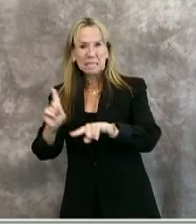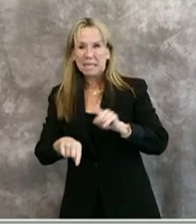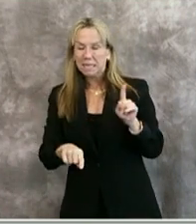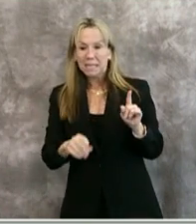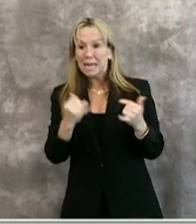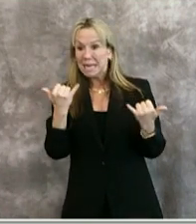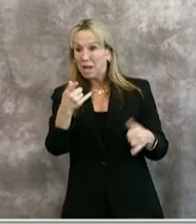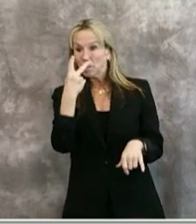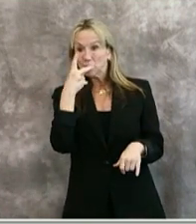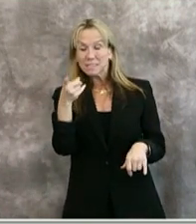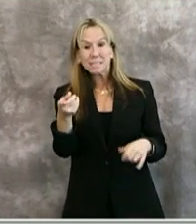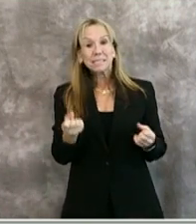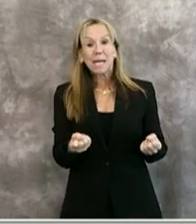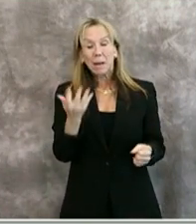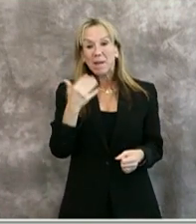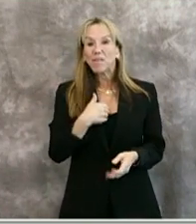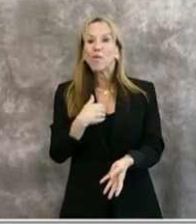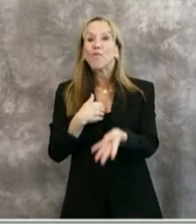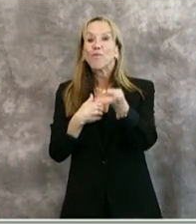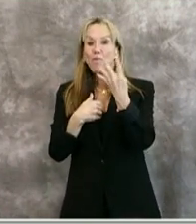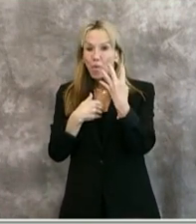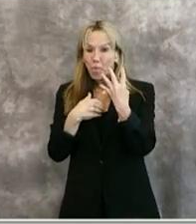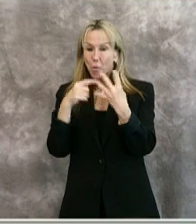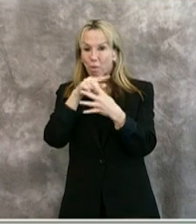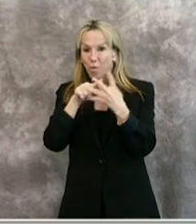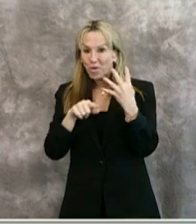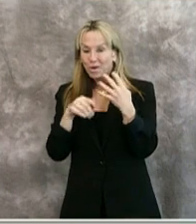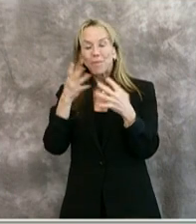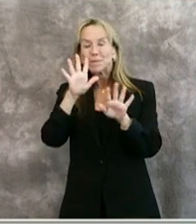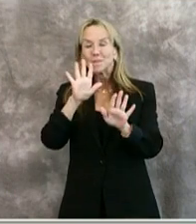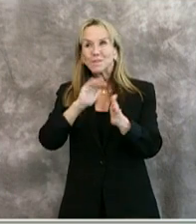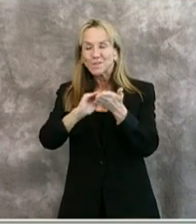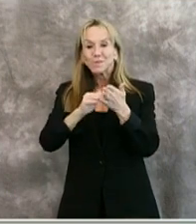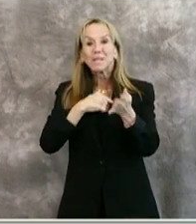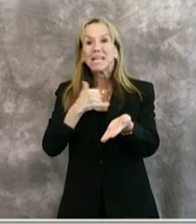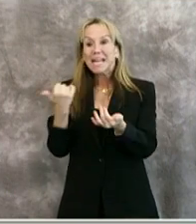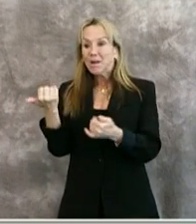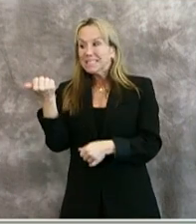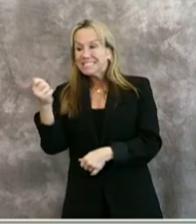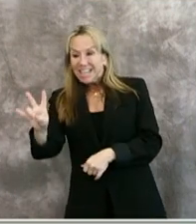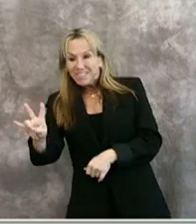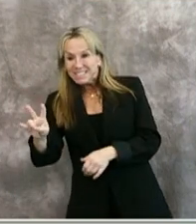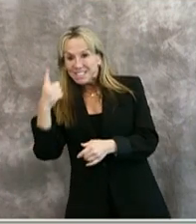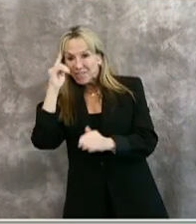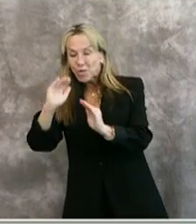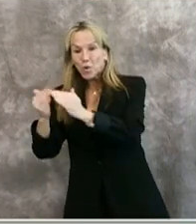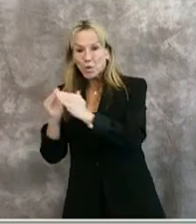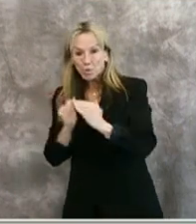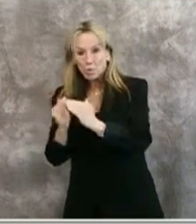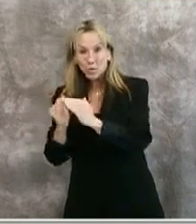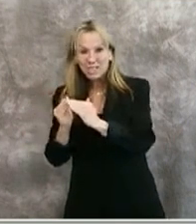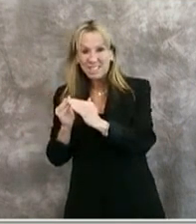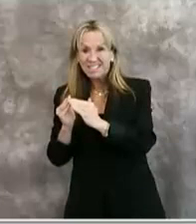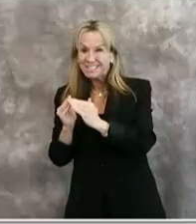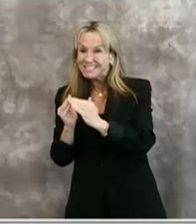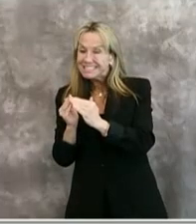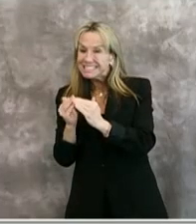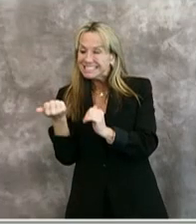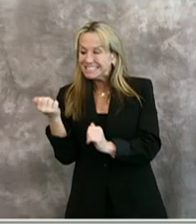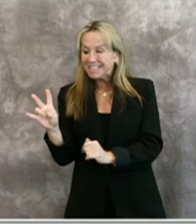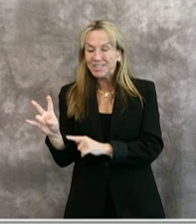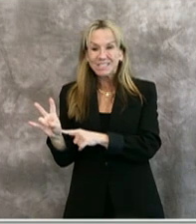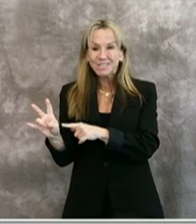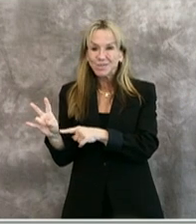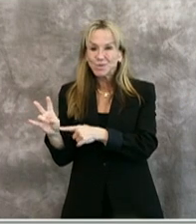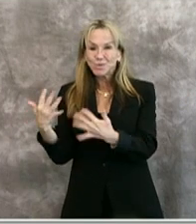of outbreaks for community settings in the past 7 days is 17. In the next slide, it